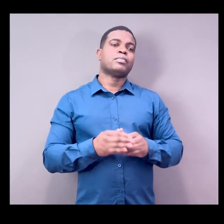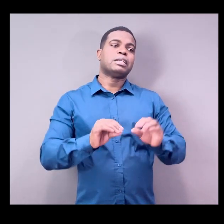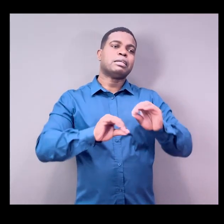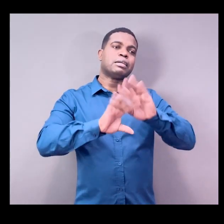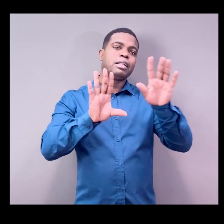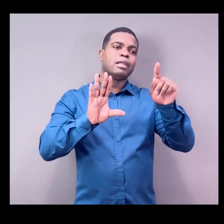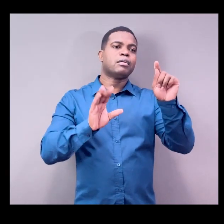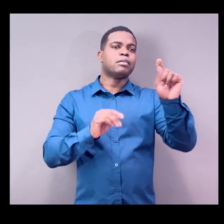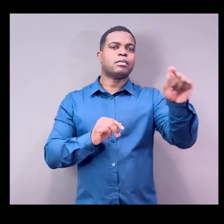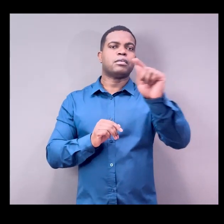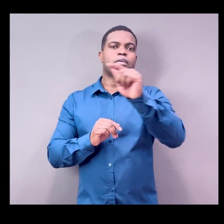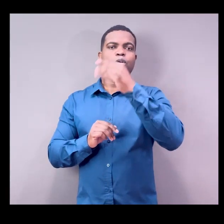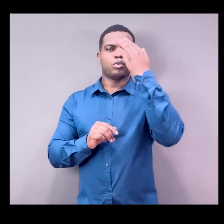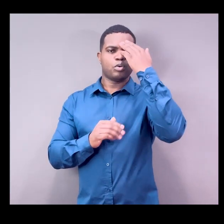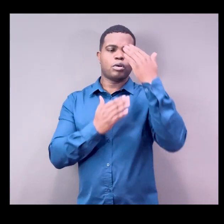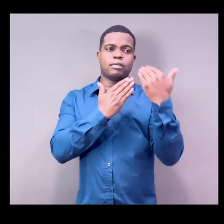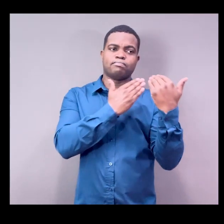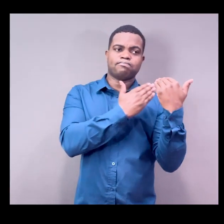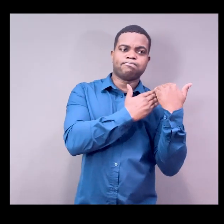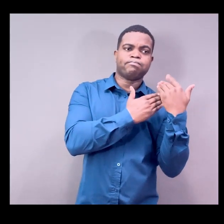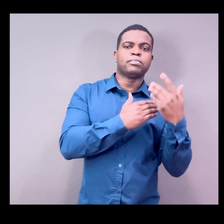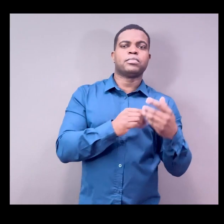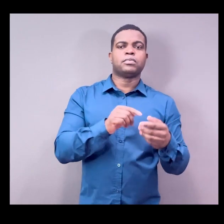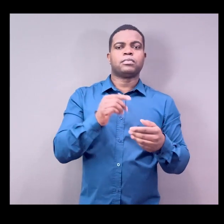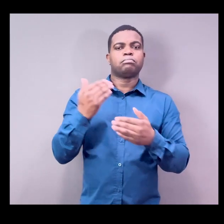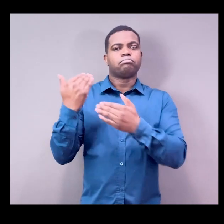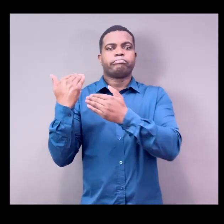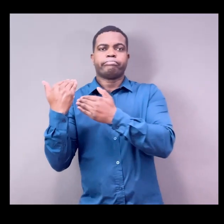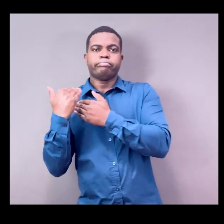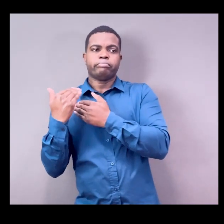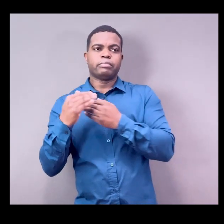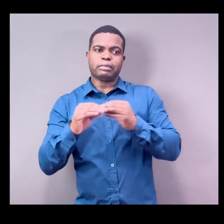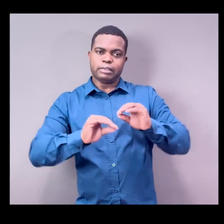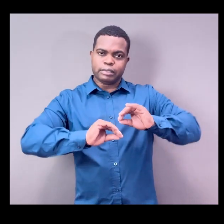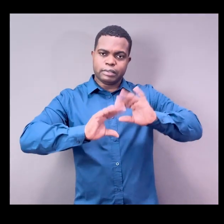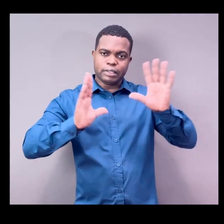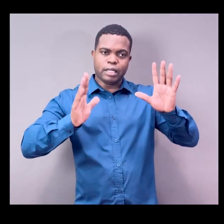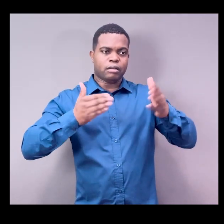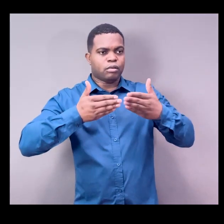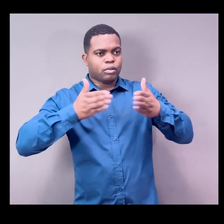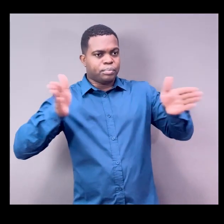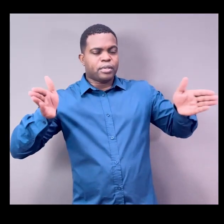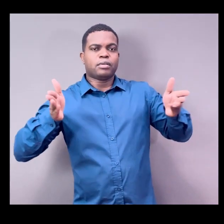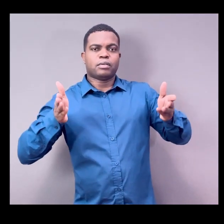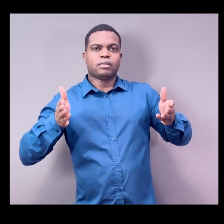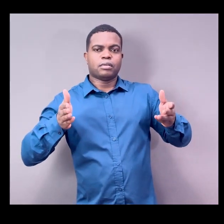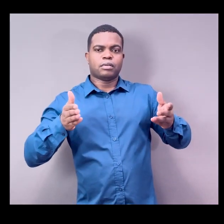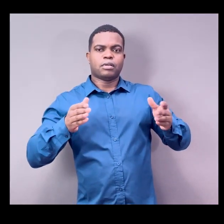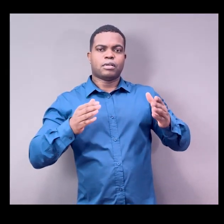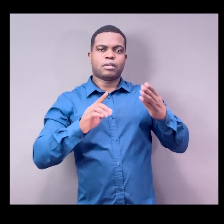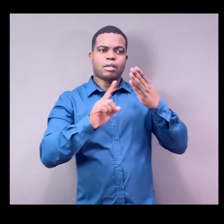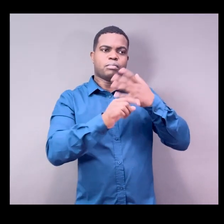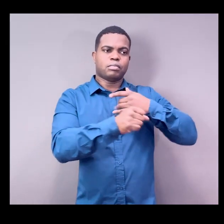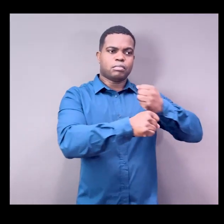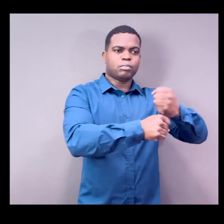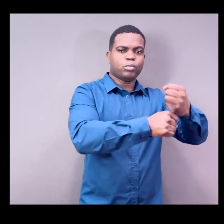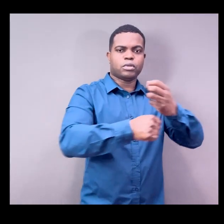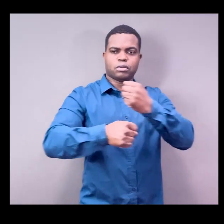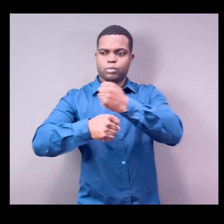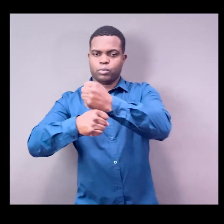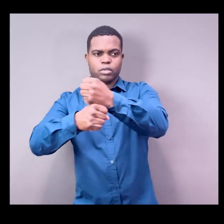So by communicating each of the roles of your stakeholders clearly,